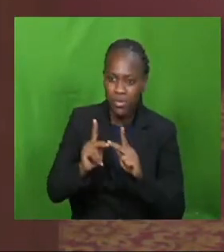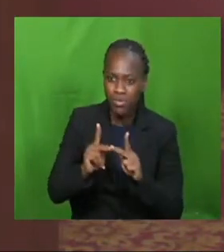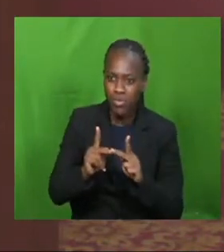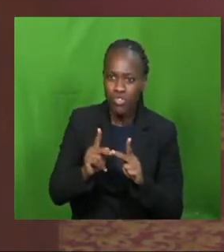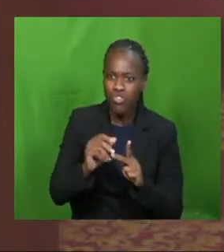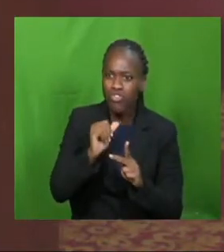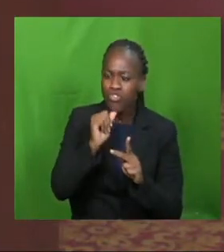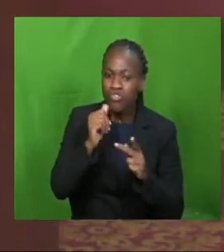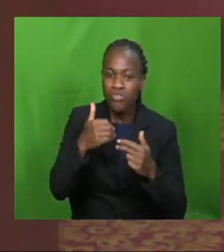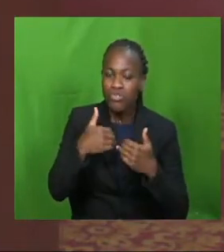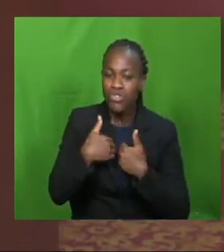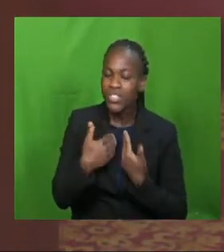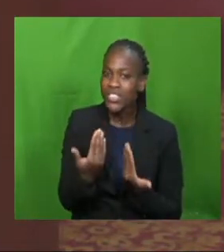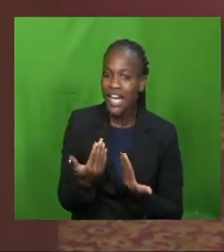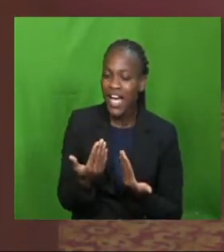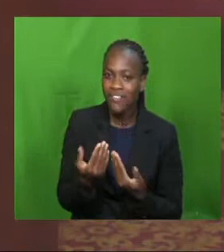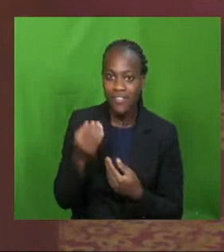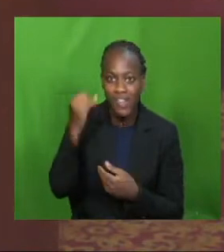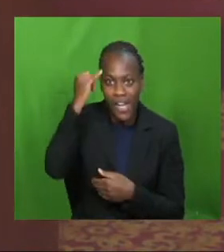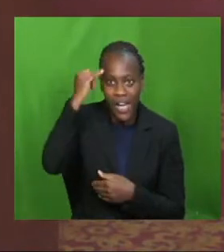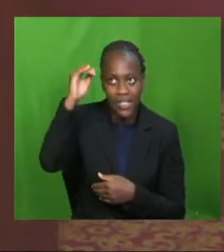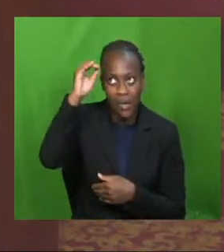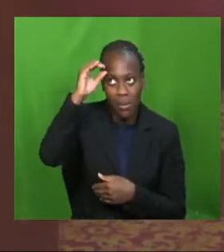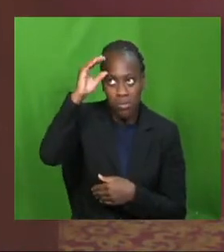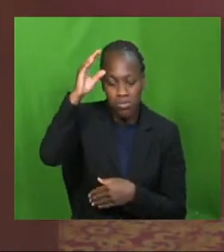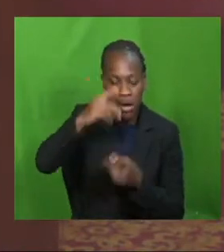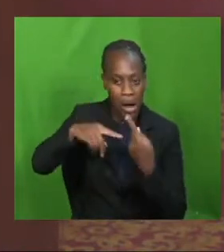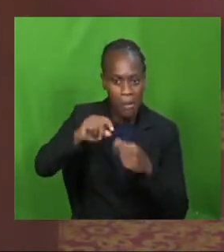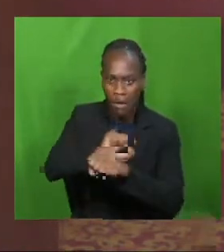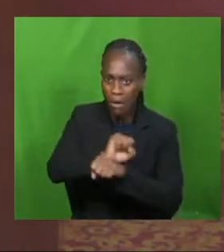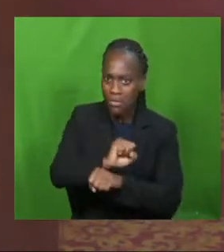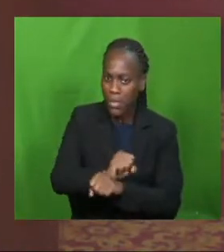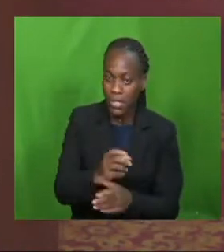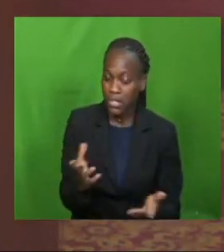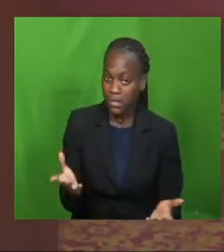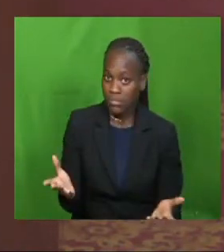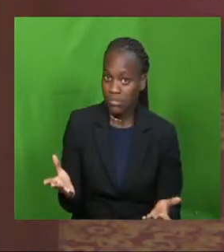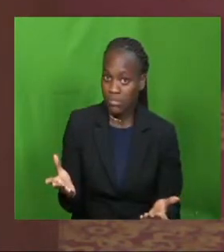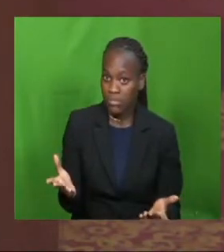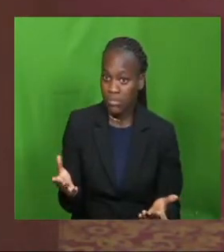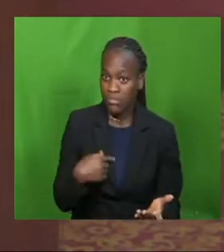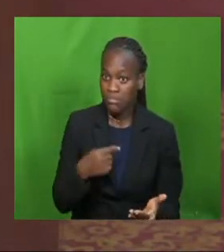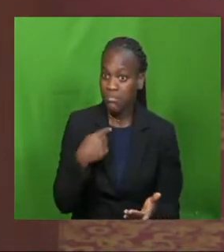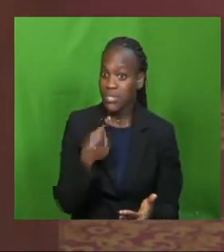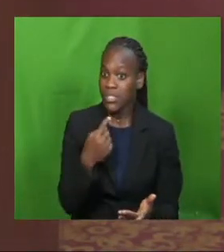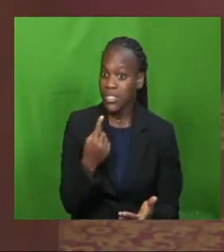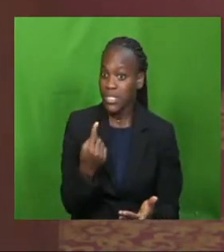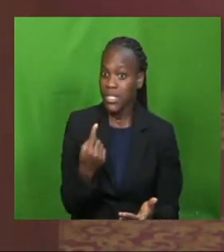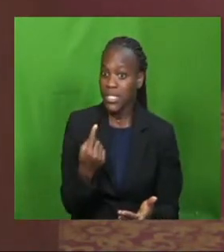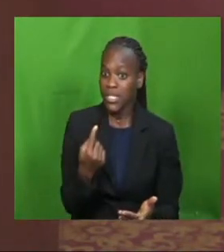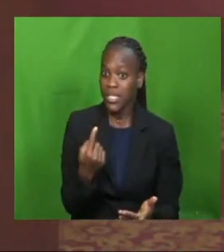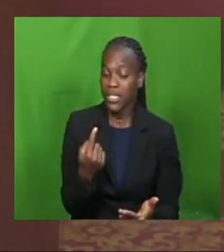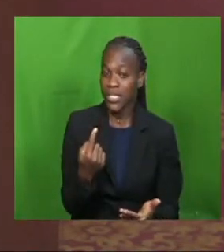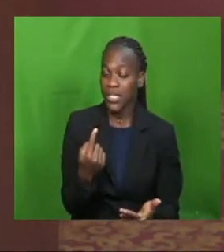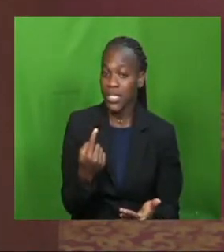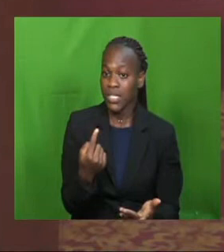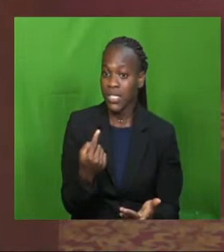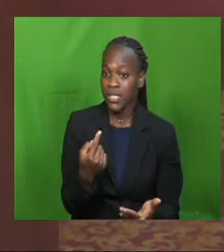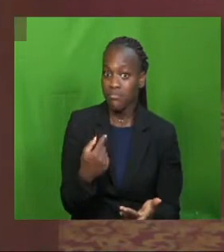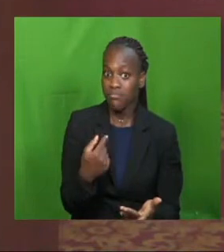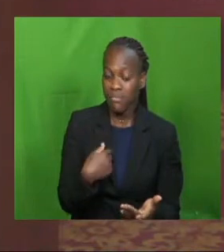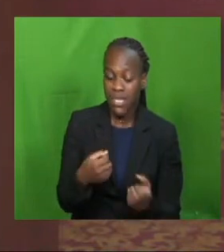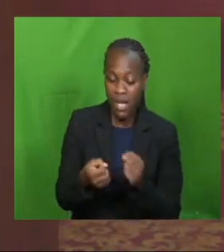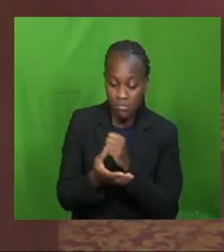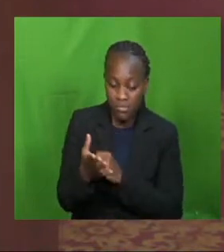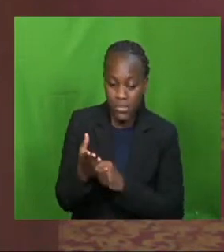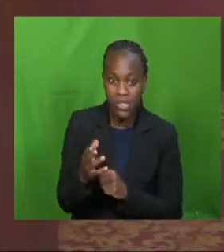any secure knowledge of the profession they are practicing in. And I say this as somebody who has been in the media for